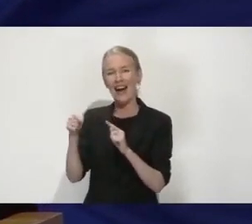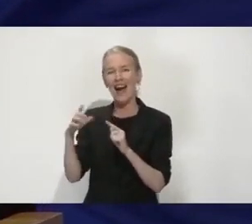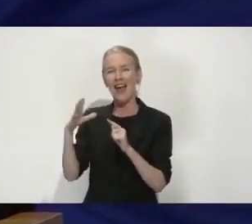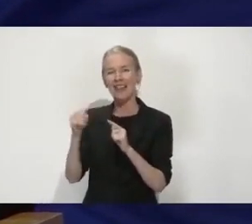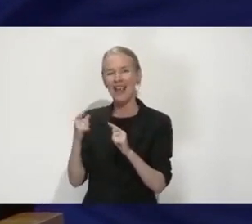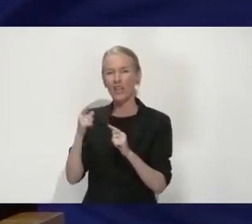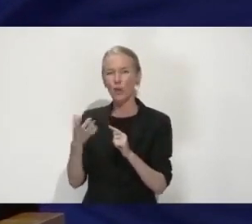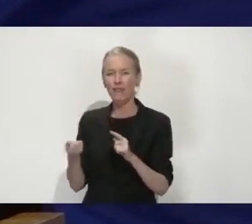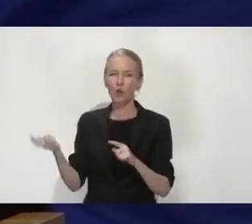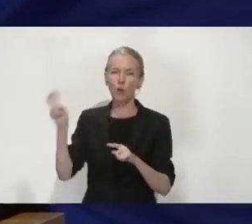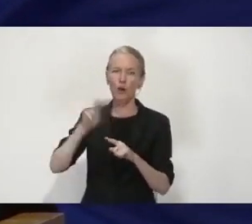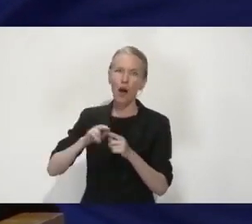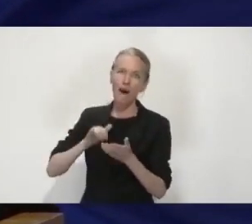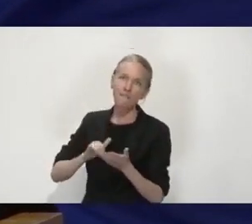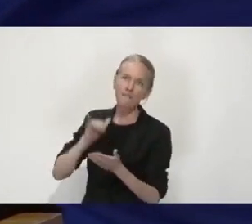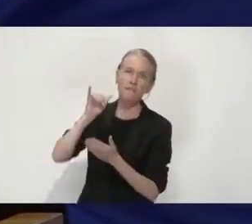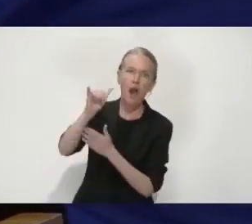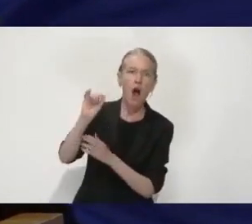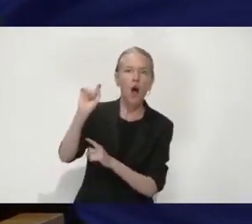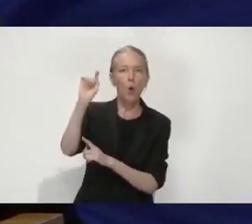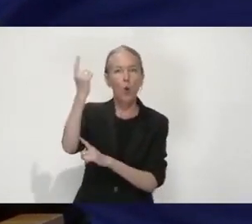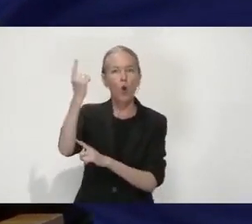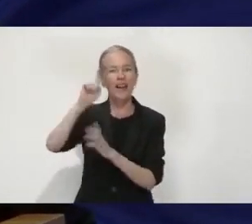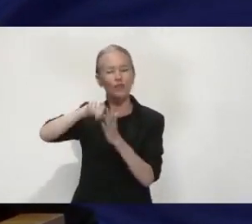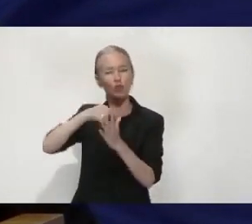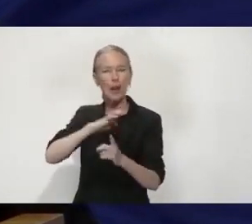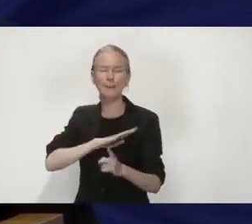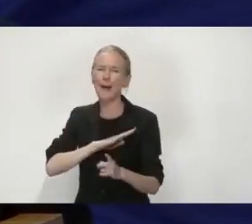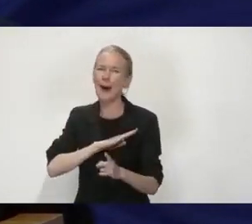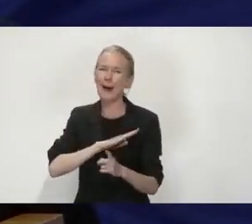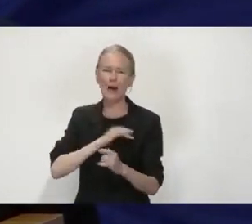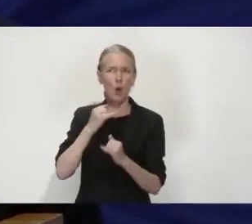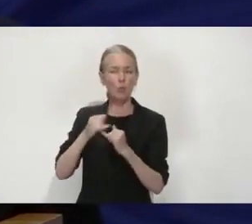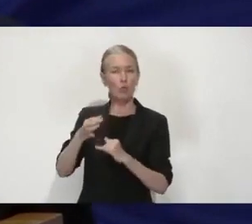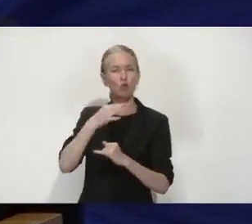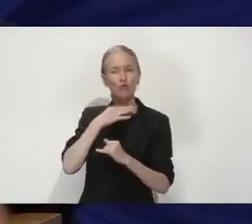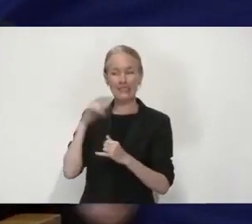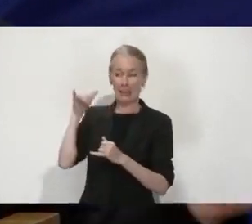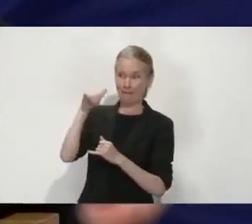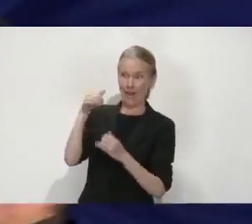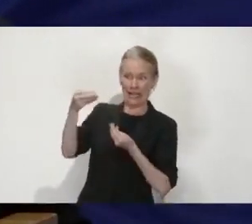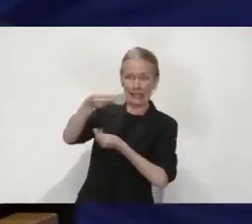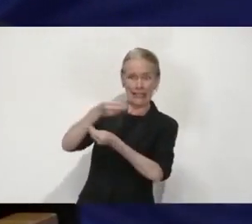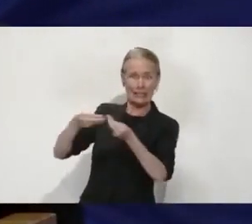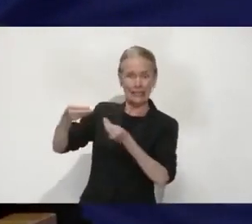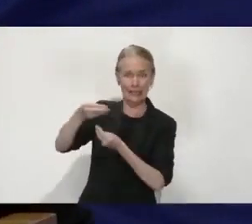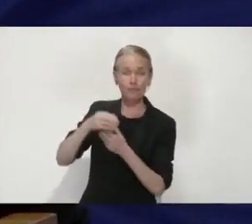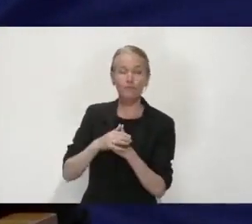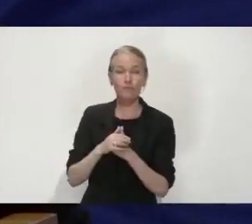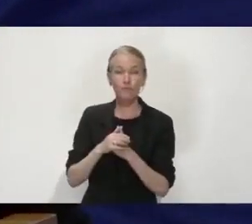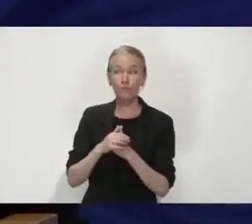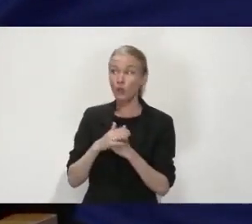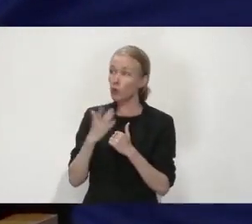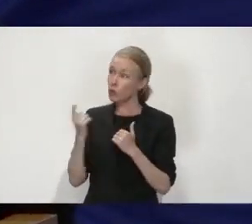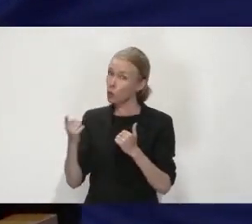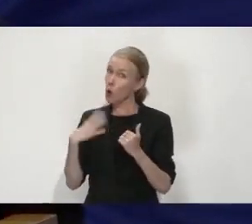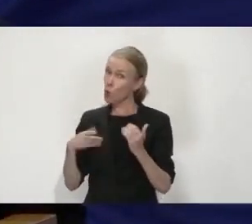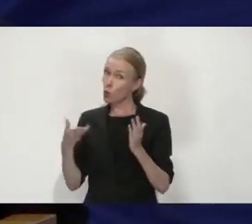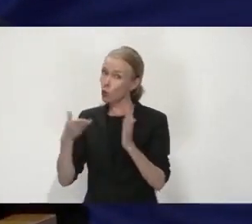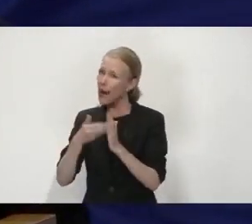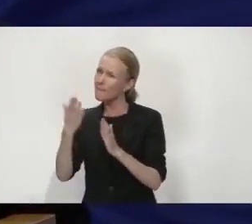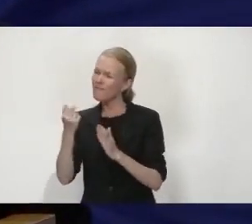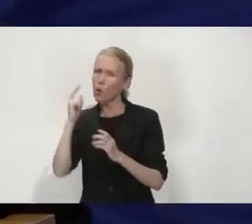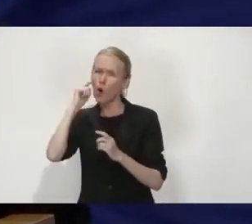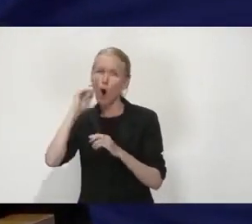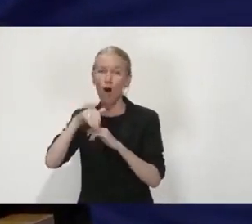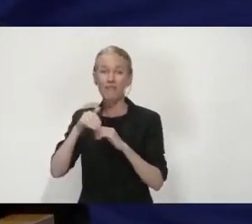first question, just to clarify, the person that transferred down, as all the passengers off that flight from